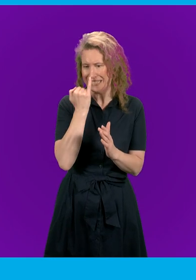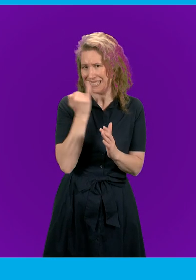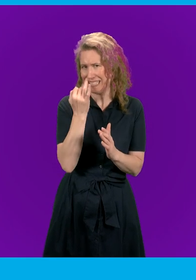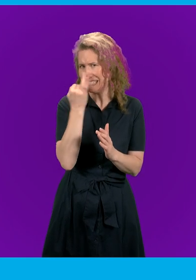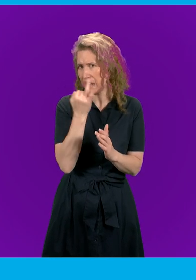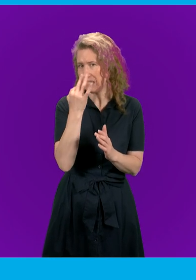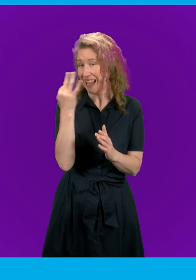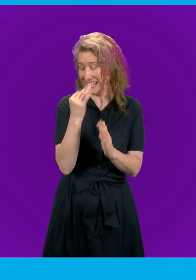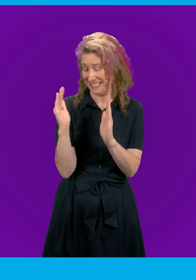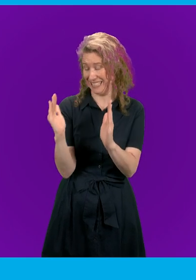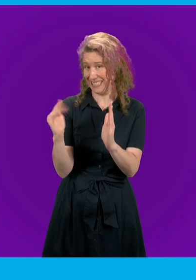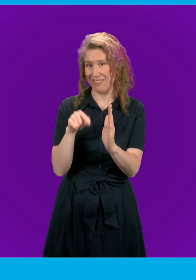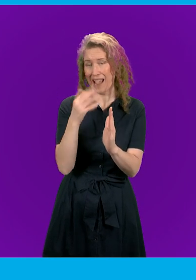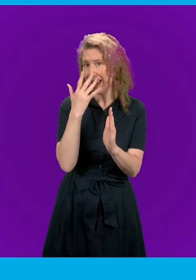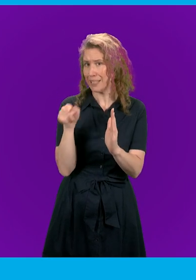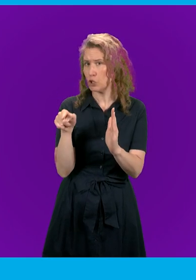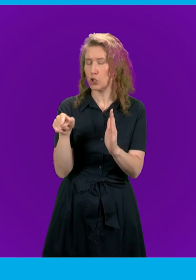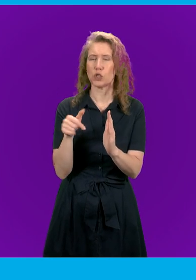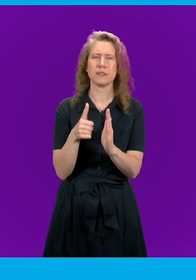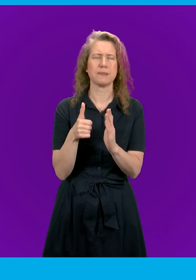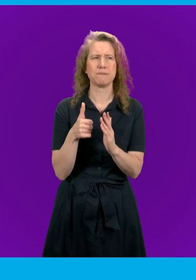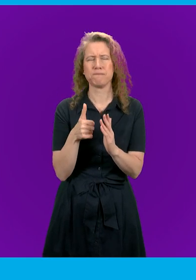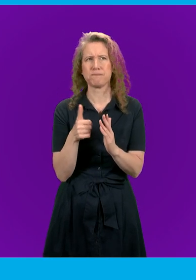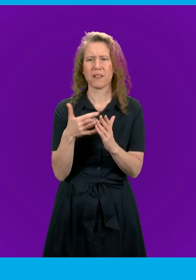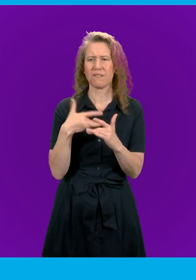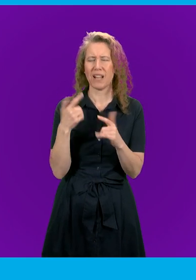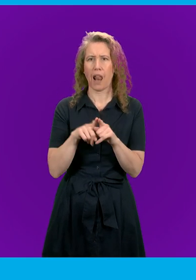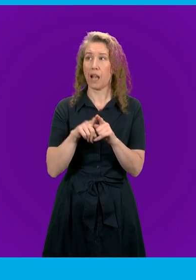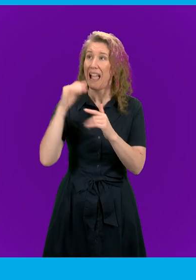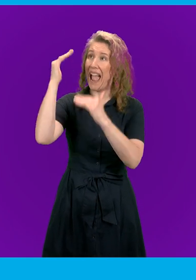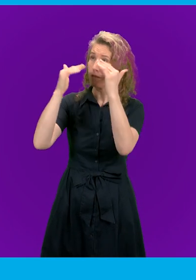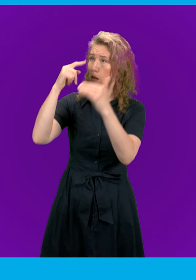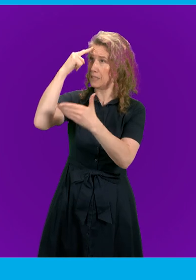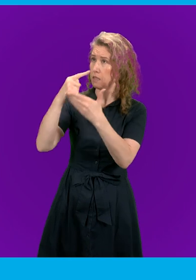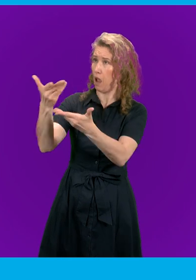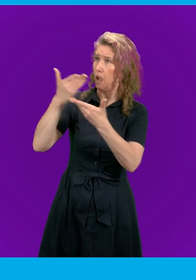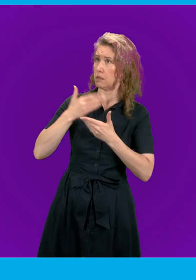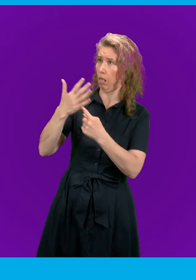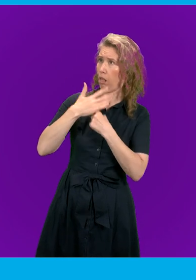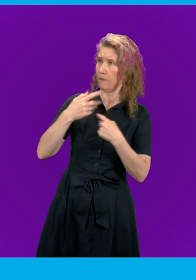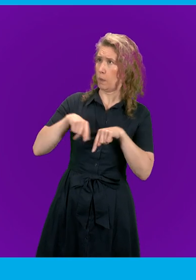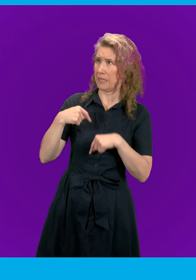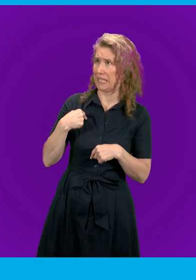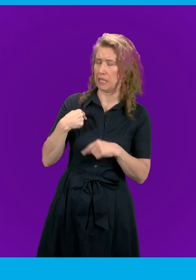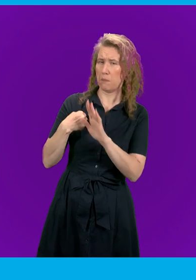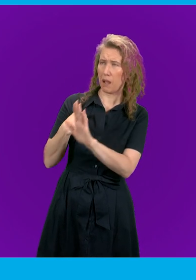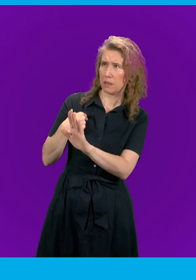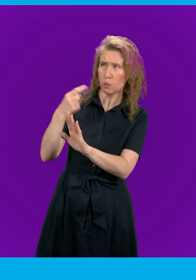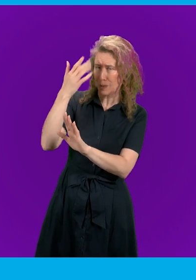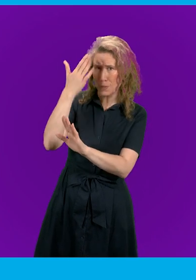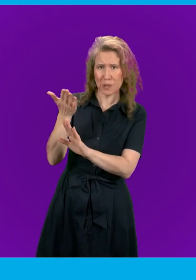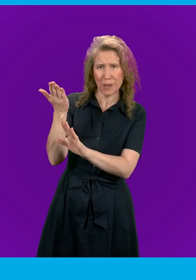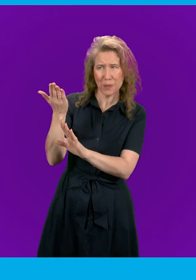17, 18-year-olds, it often feels like adults are making decisions for us when they're